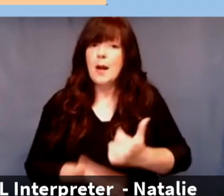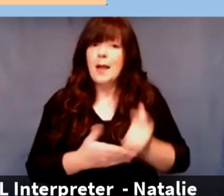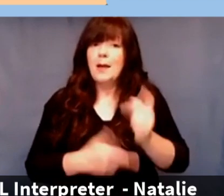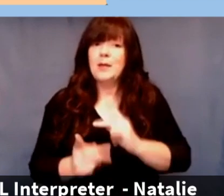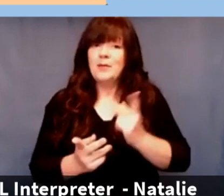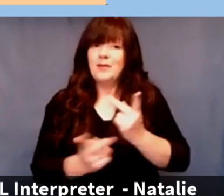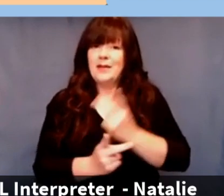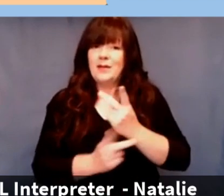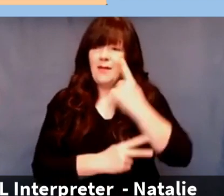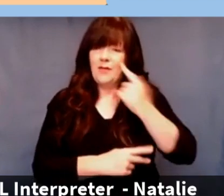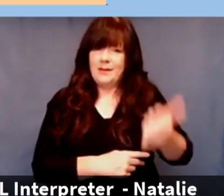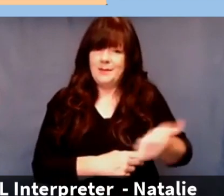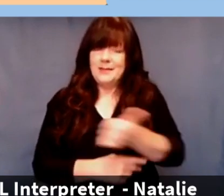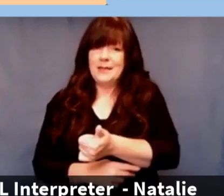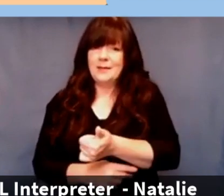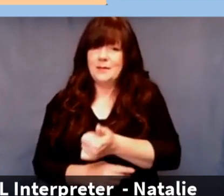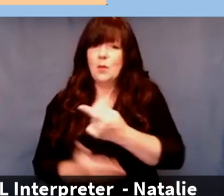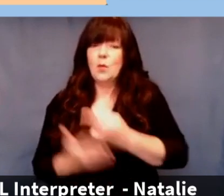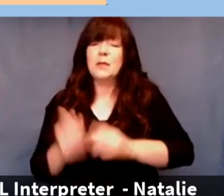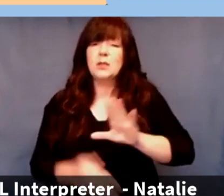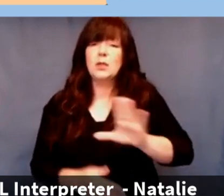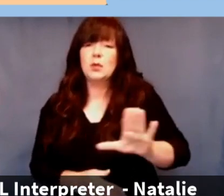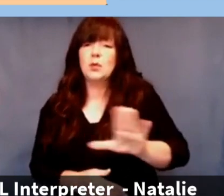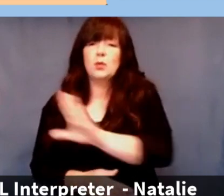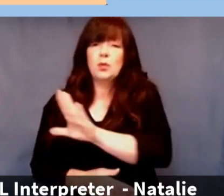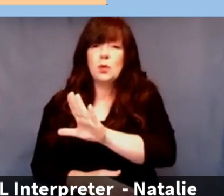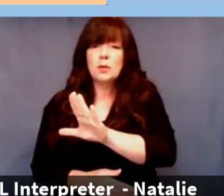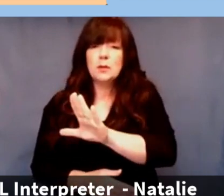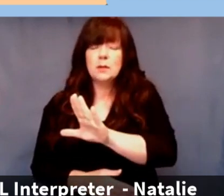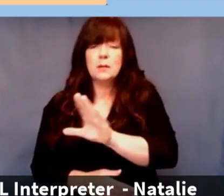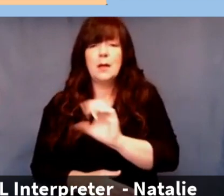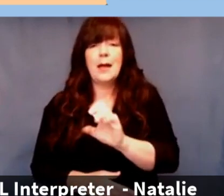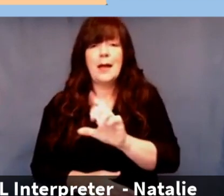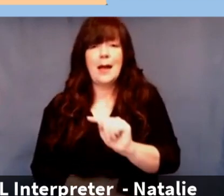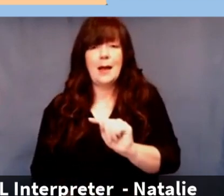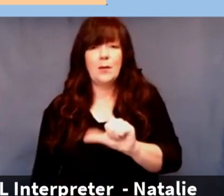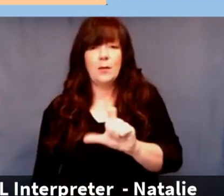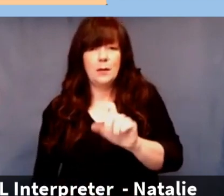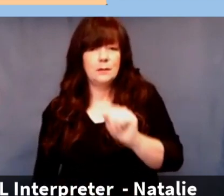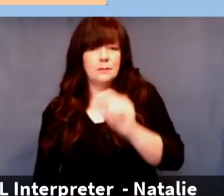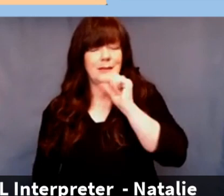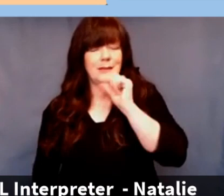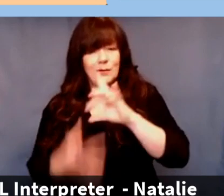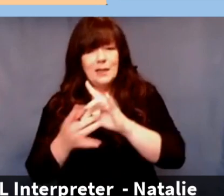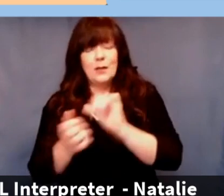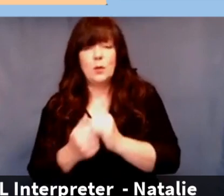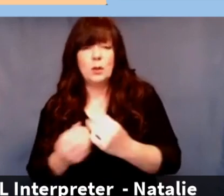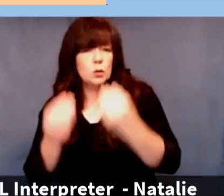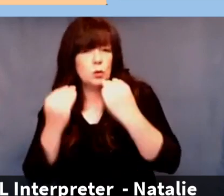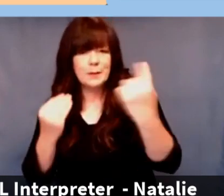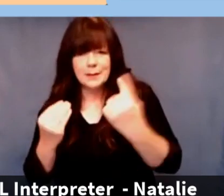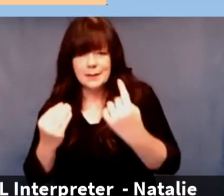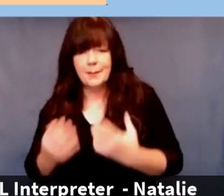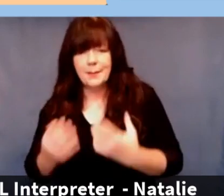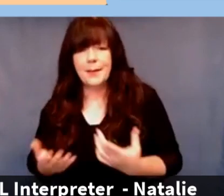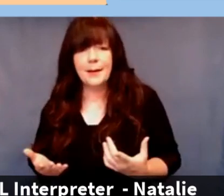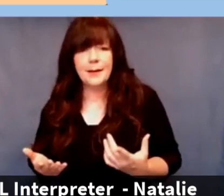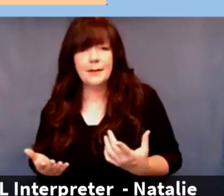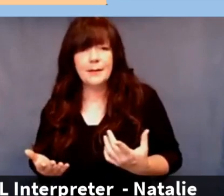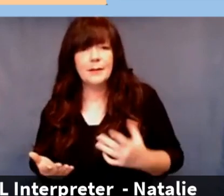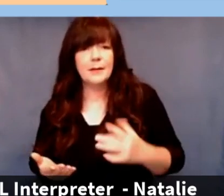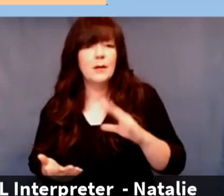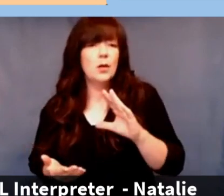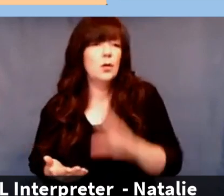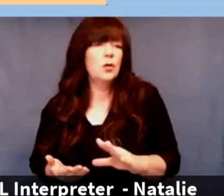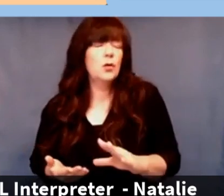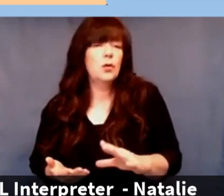out is like, what's your outlet that isn't consumption? Yeah. That isn't consuming something. What is your outlet